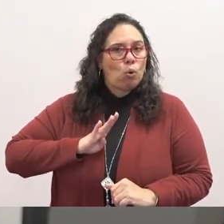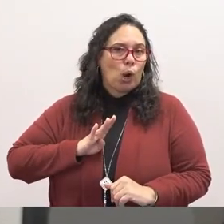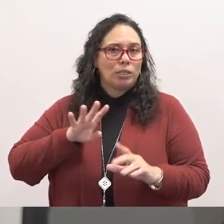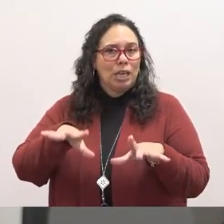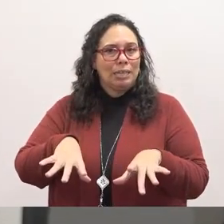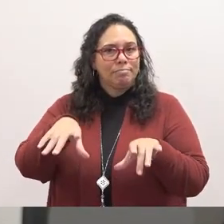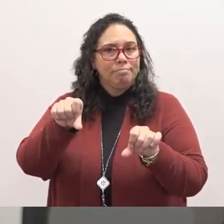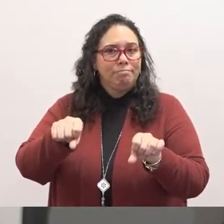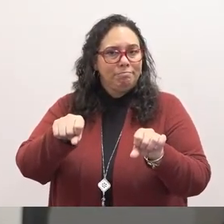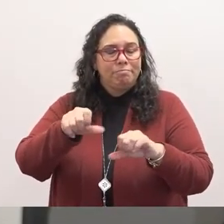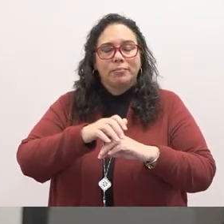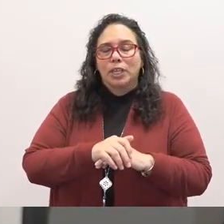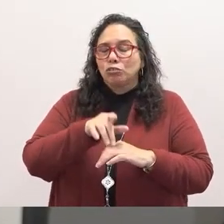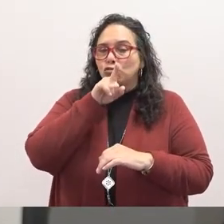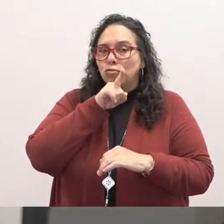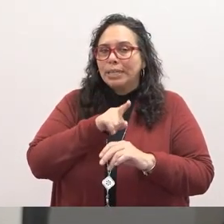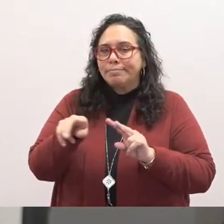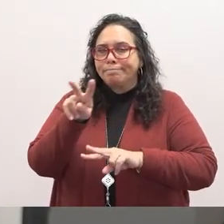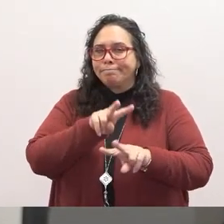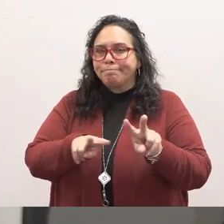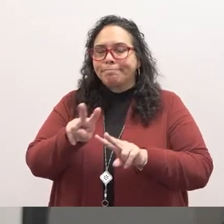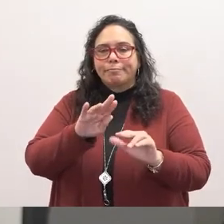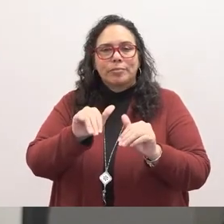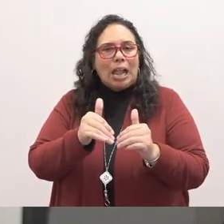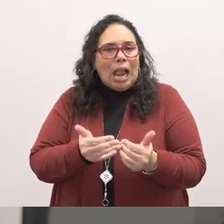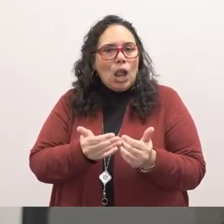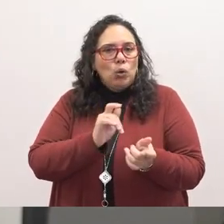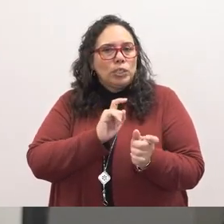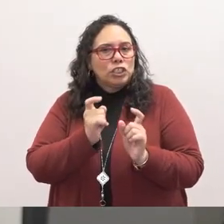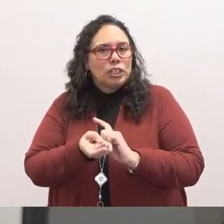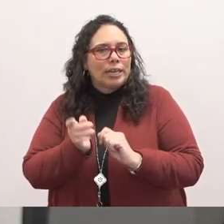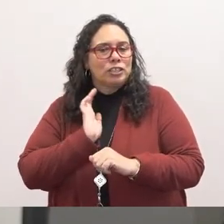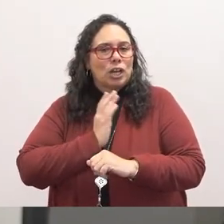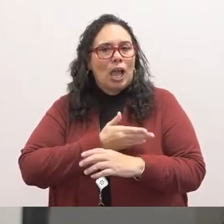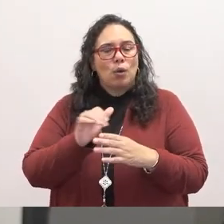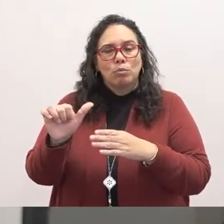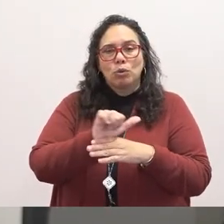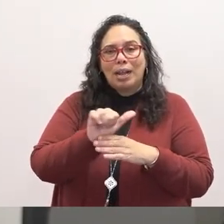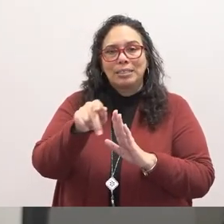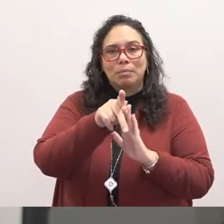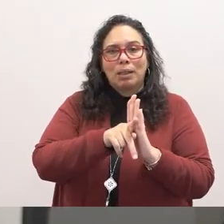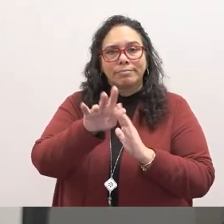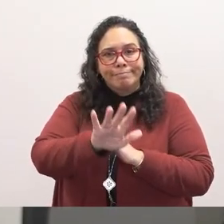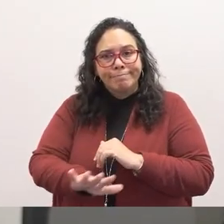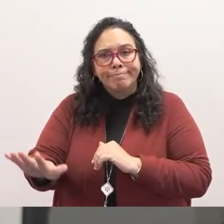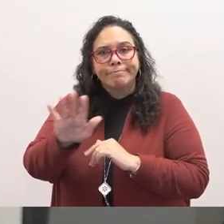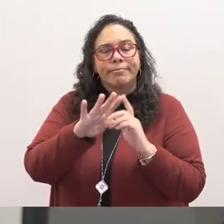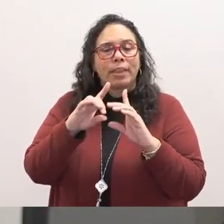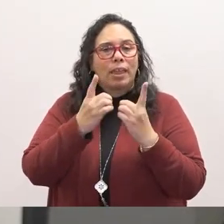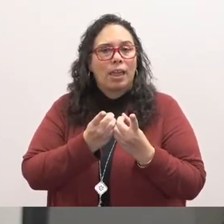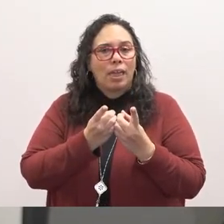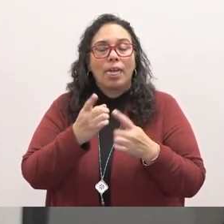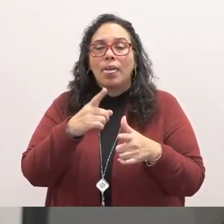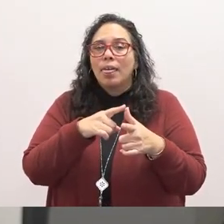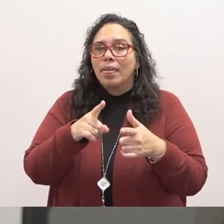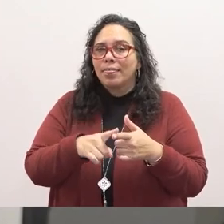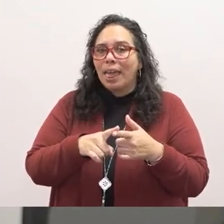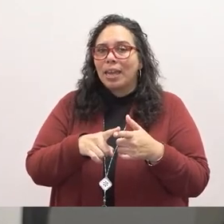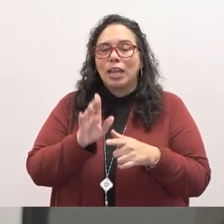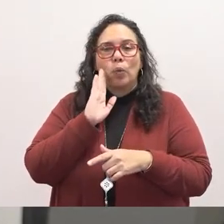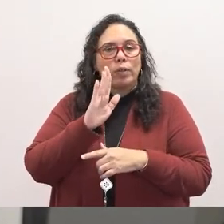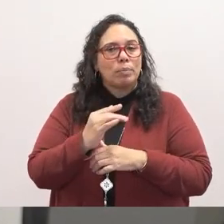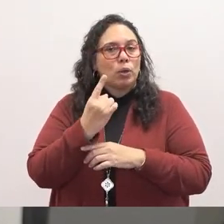really look at how we are going to ultimately change some of our practices and policies across the district. And then we'll be moving into a year-long